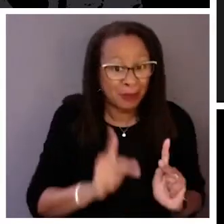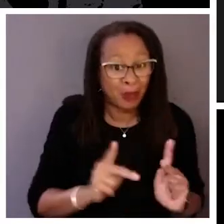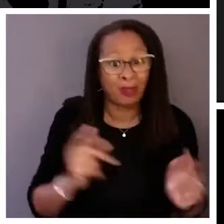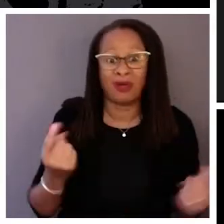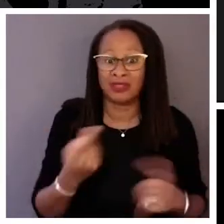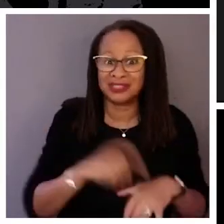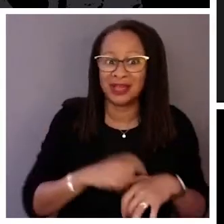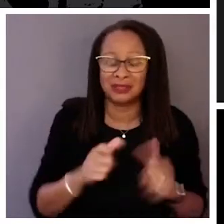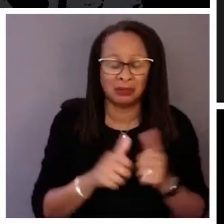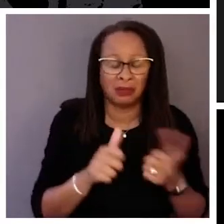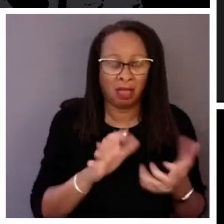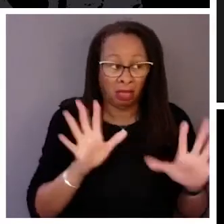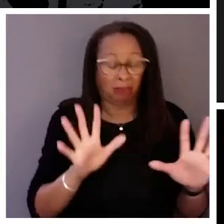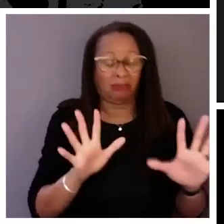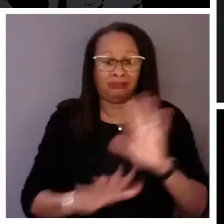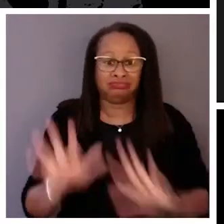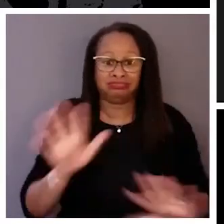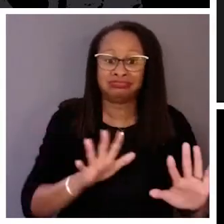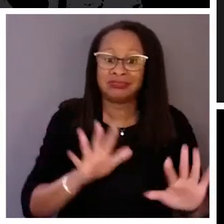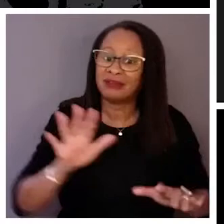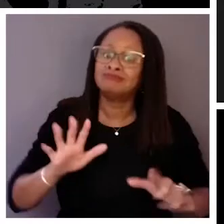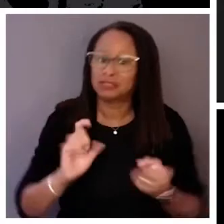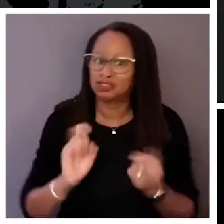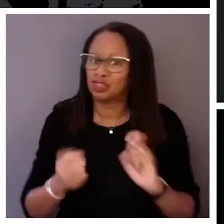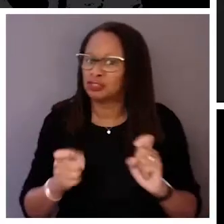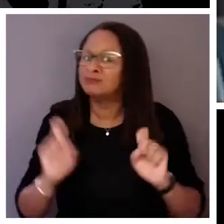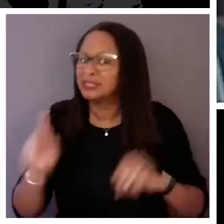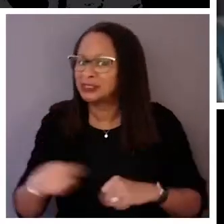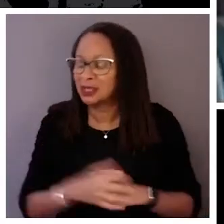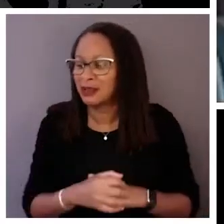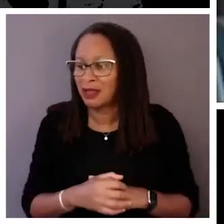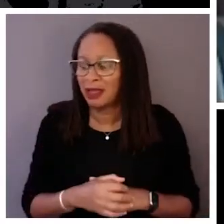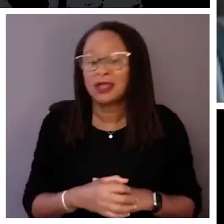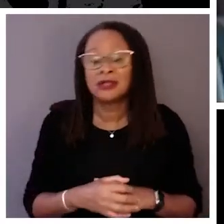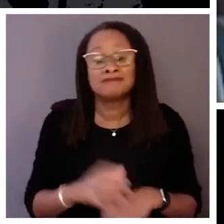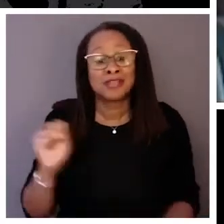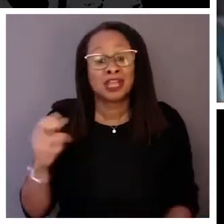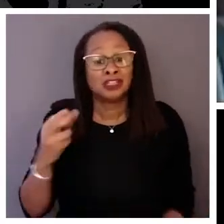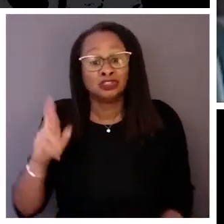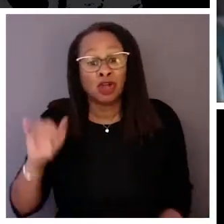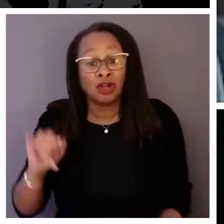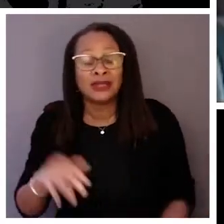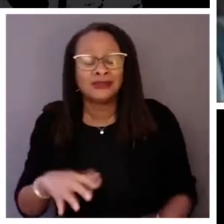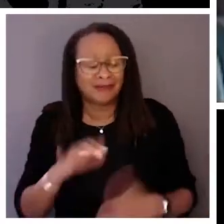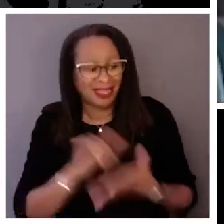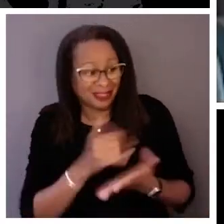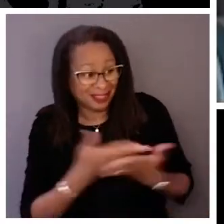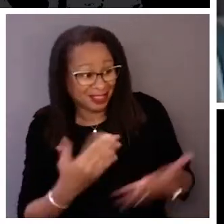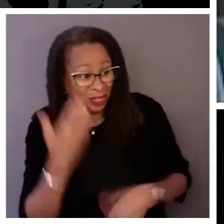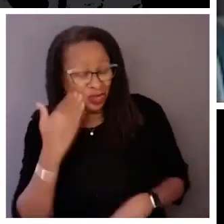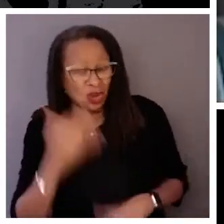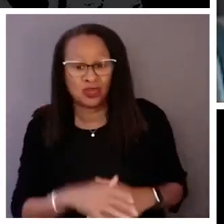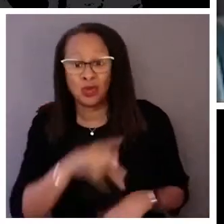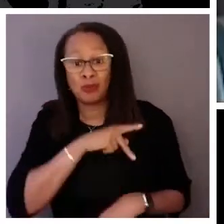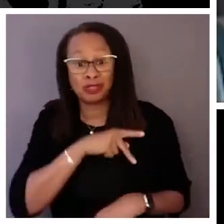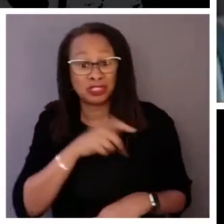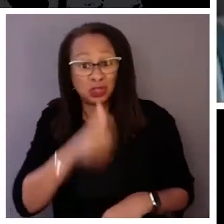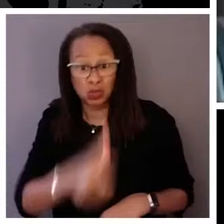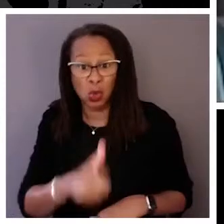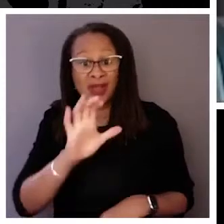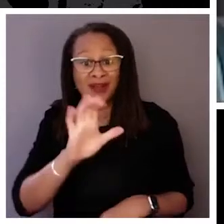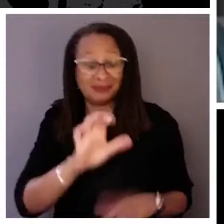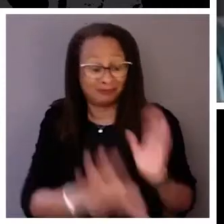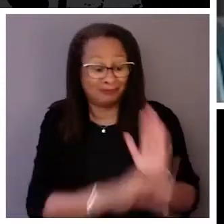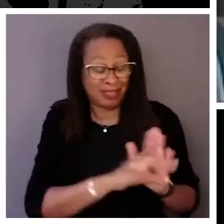people. So it was quite an adjustment. Yeah, and that's the thing. I know that you personally don't cast